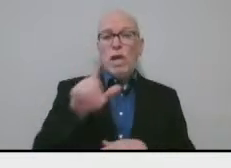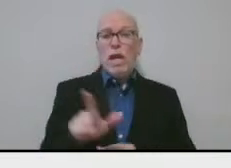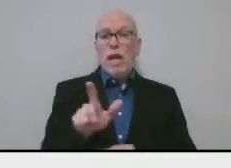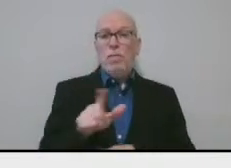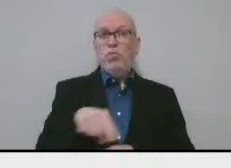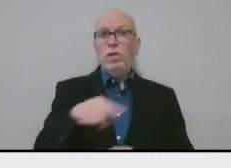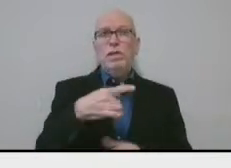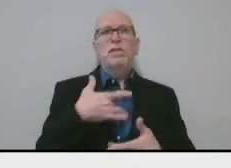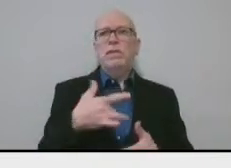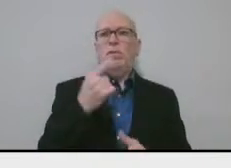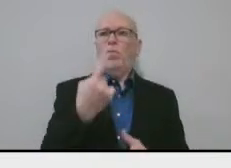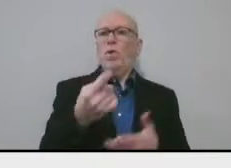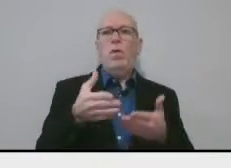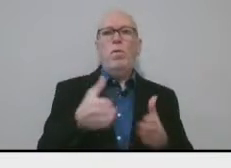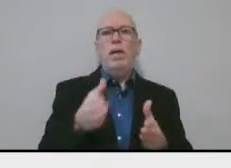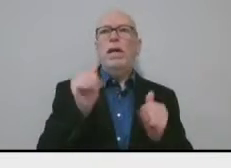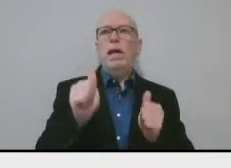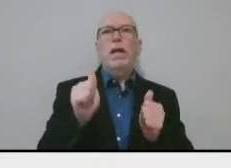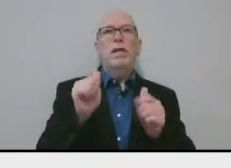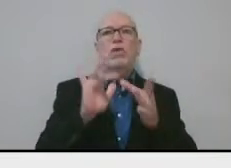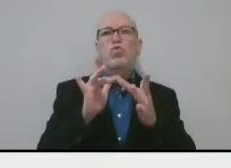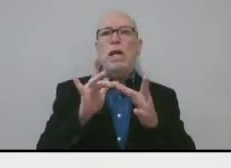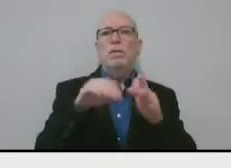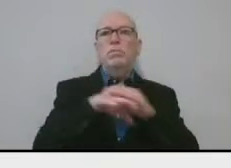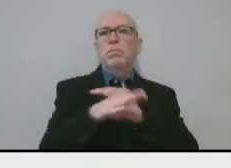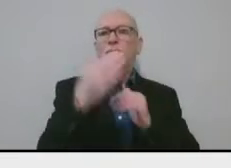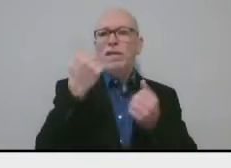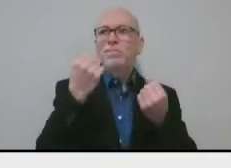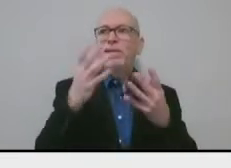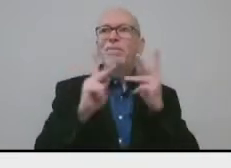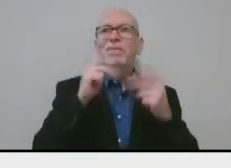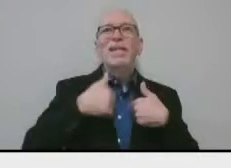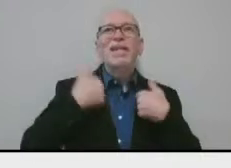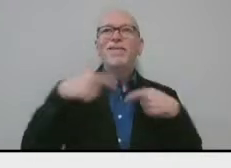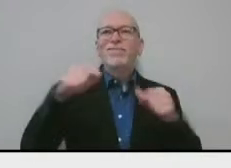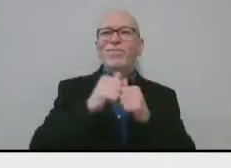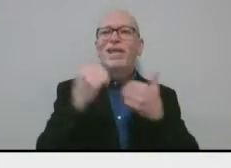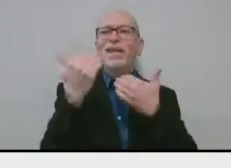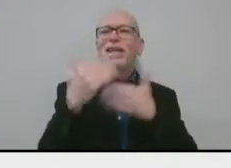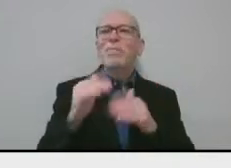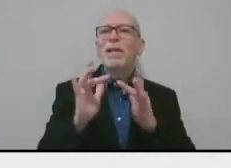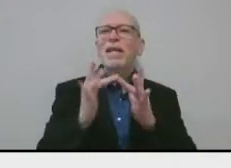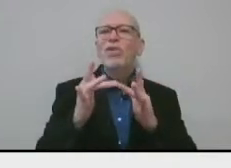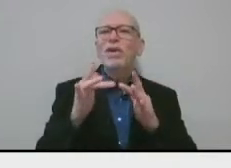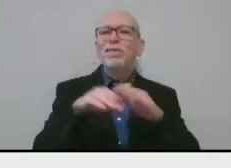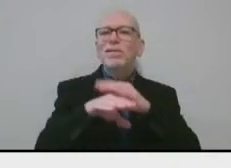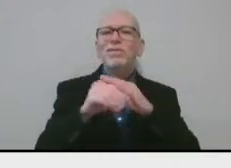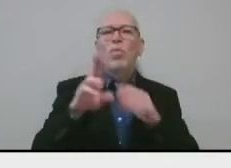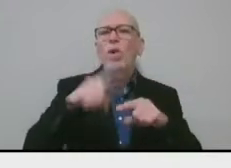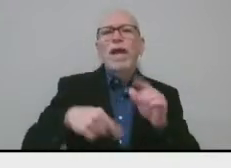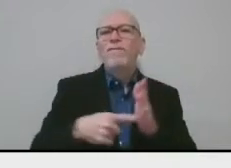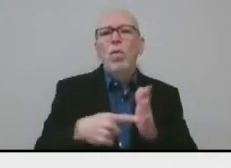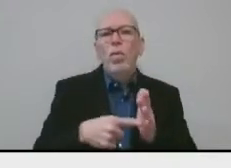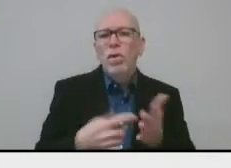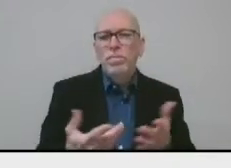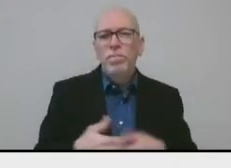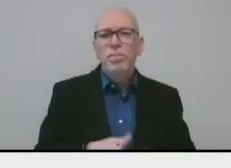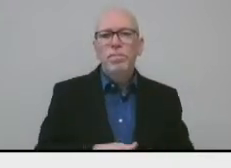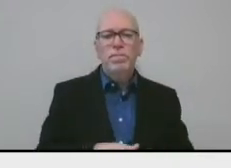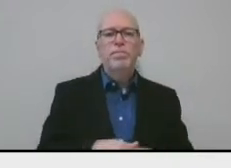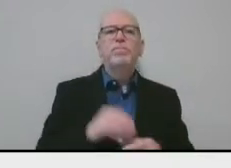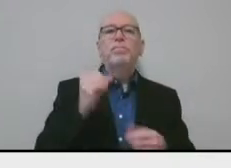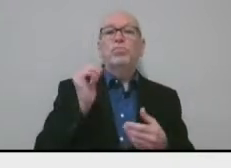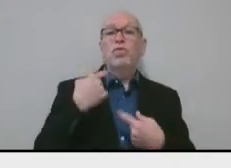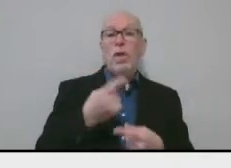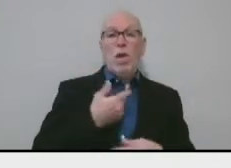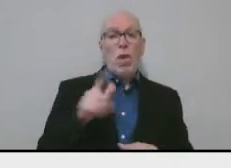only way to access the internet because so many Hoosiers live in an area with limited internet access or cannot afford it. So far, our libraries have